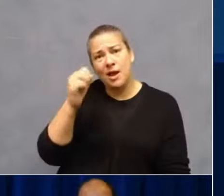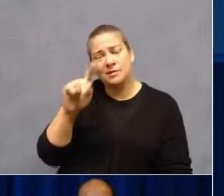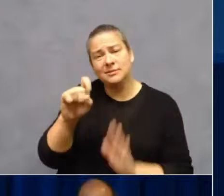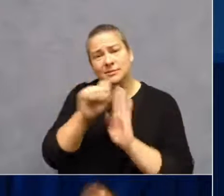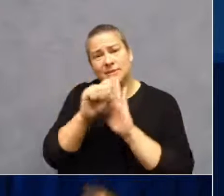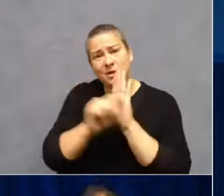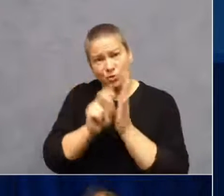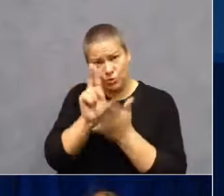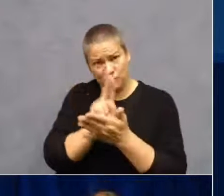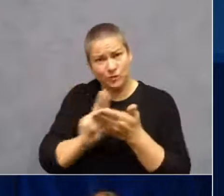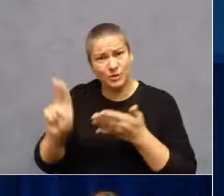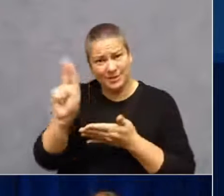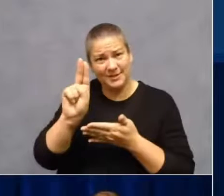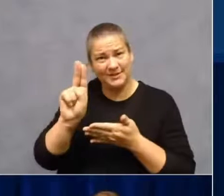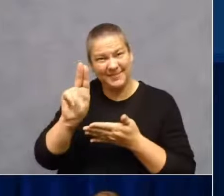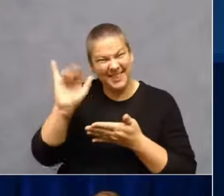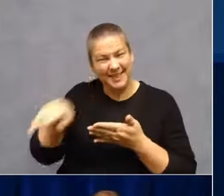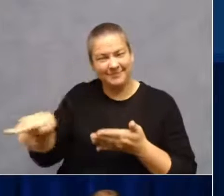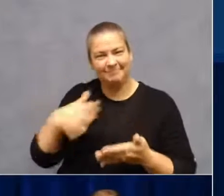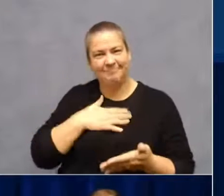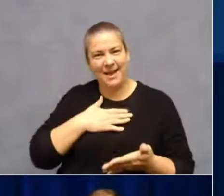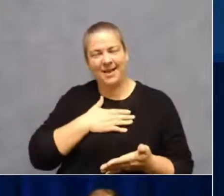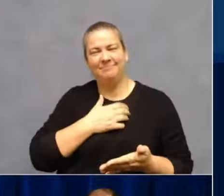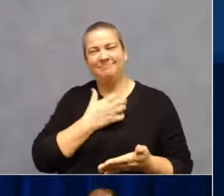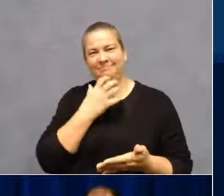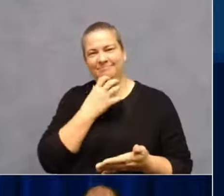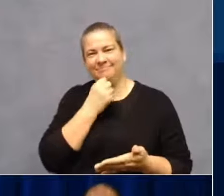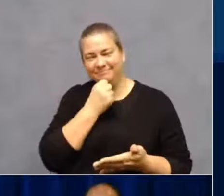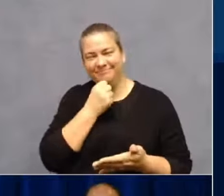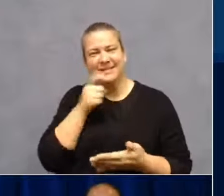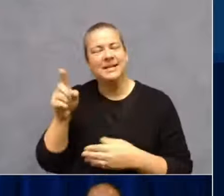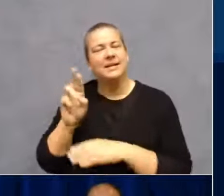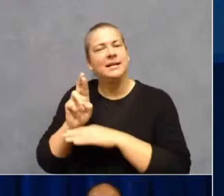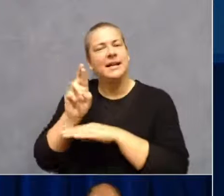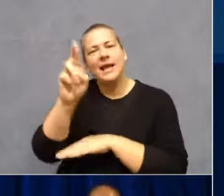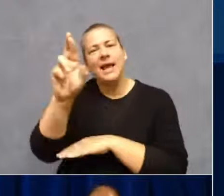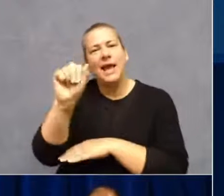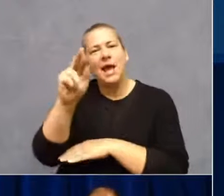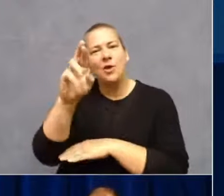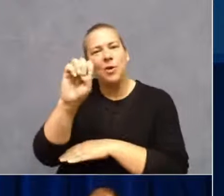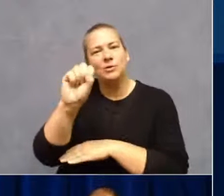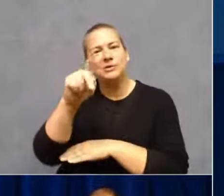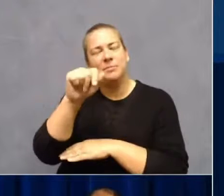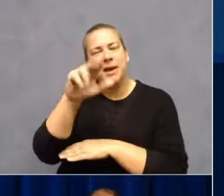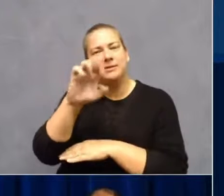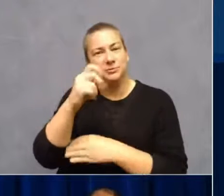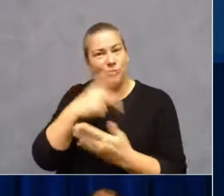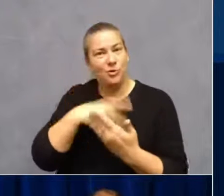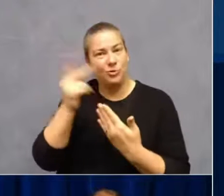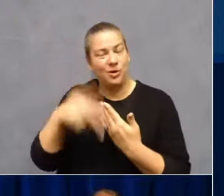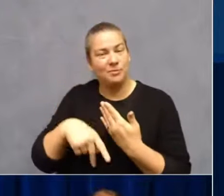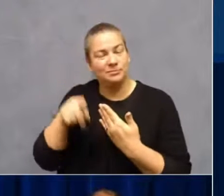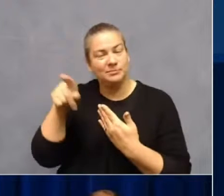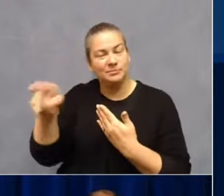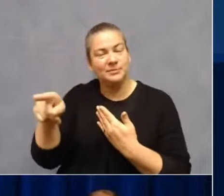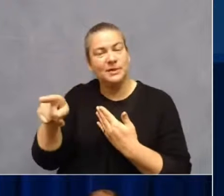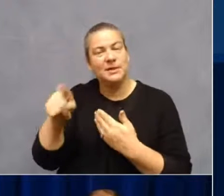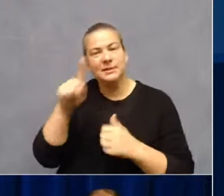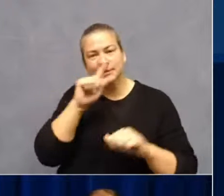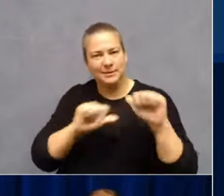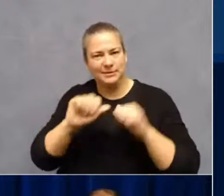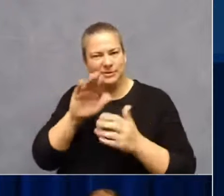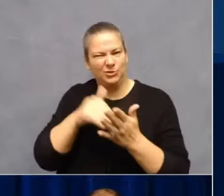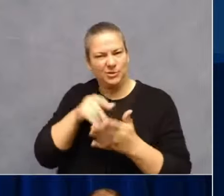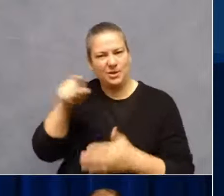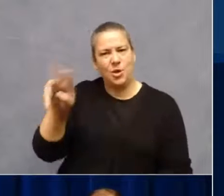and dear to my heart, for the aerospace program at the Space Science Center at Moorhead State University. This